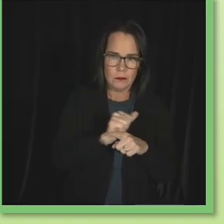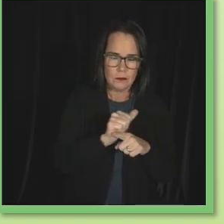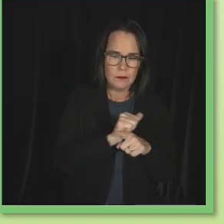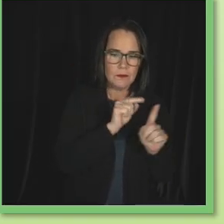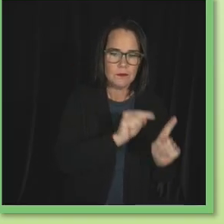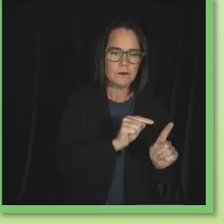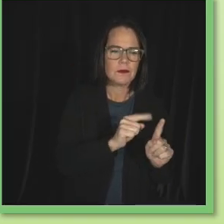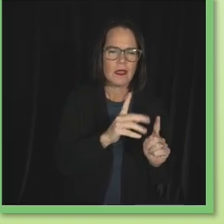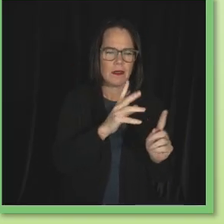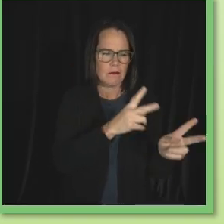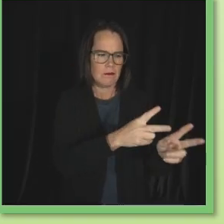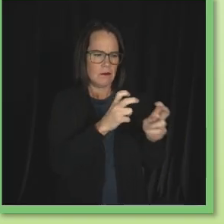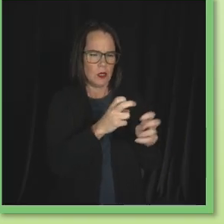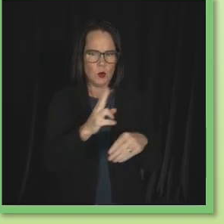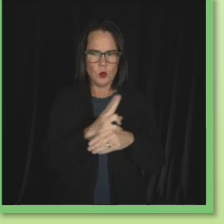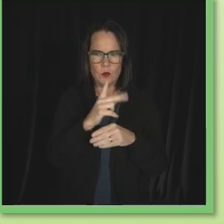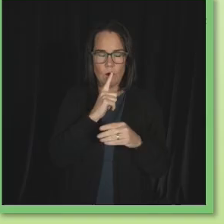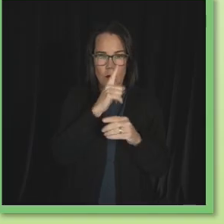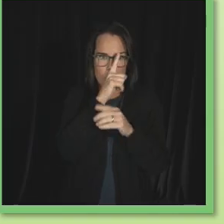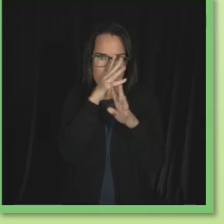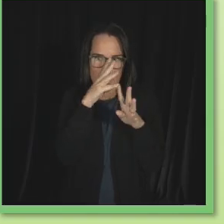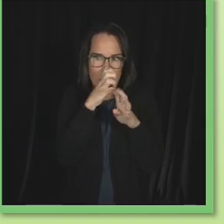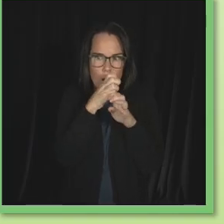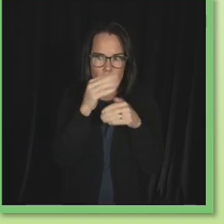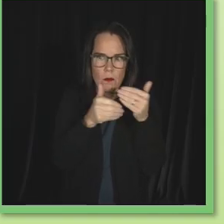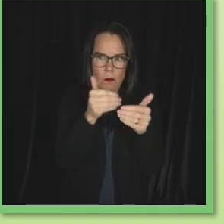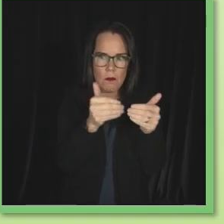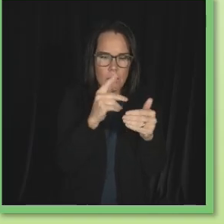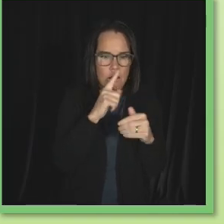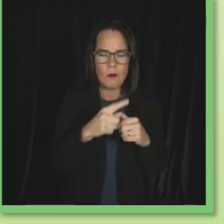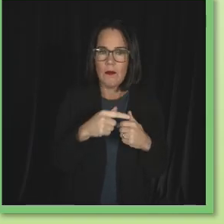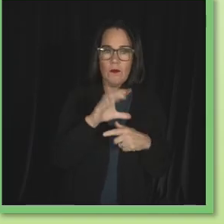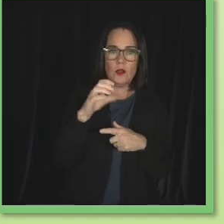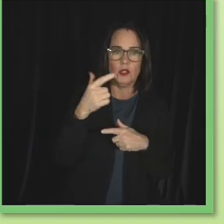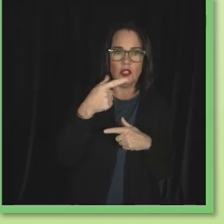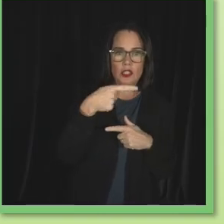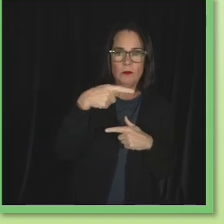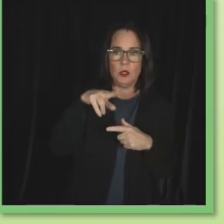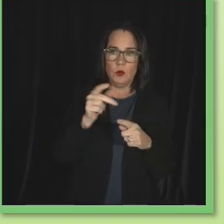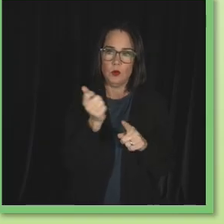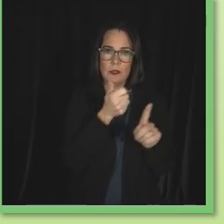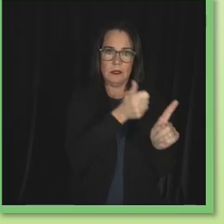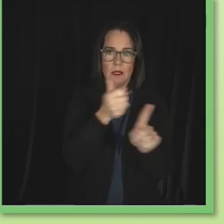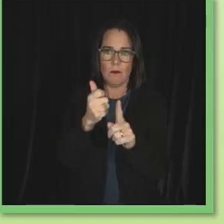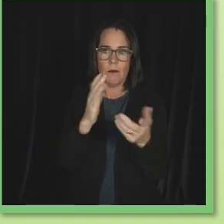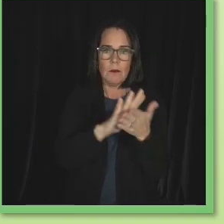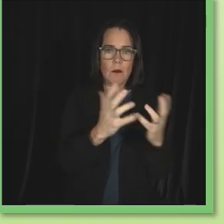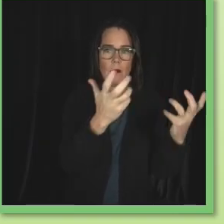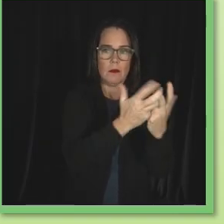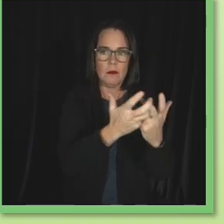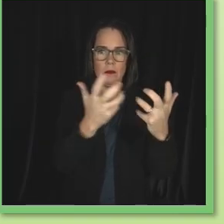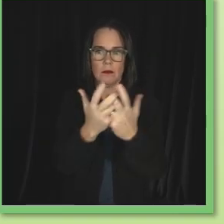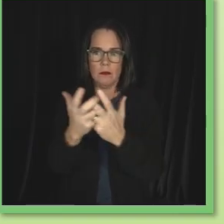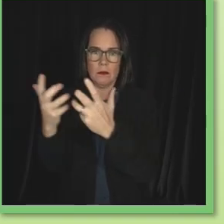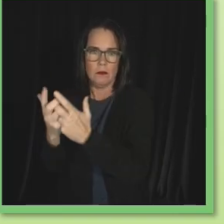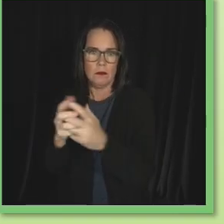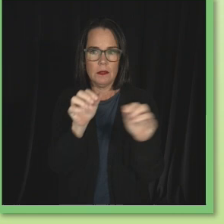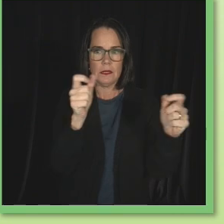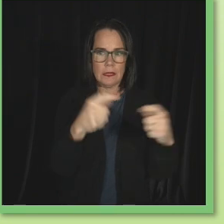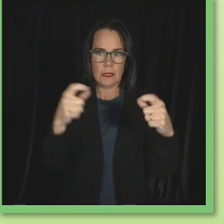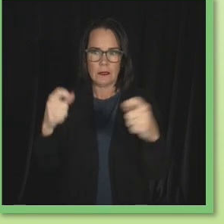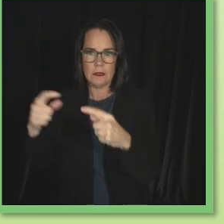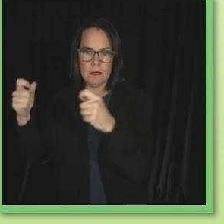complex operations and synchronize GPUs with high, ultra-low level